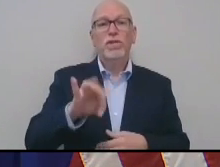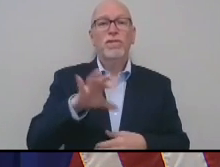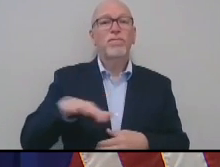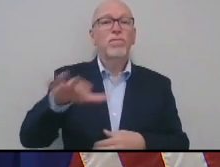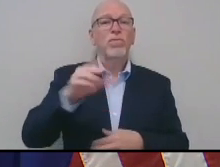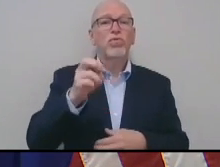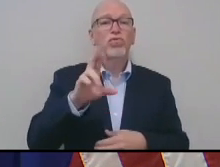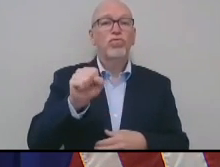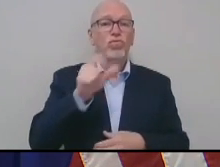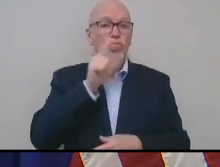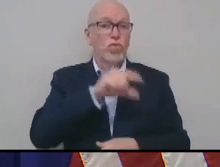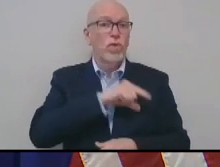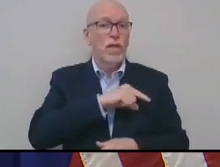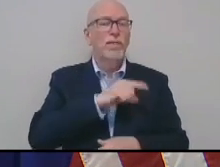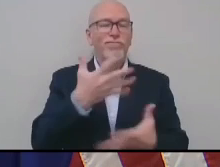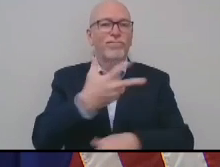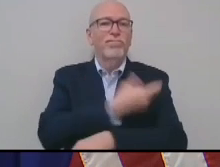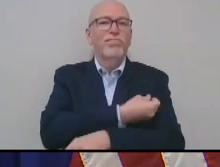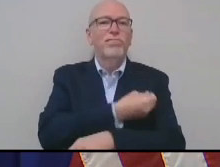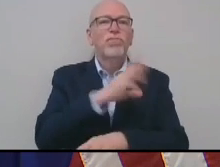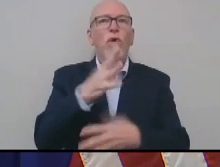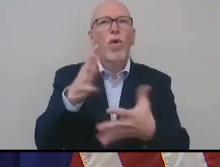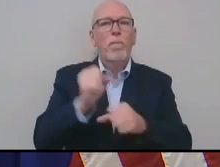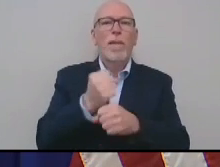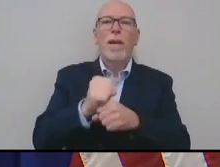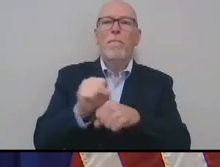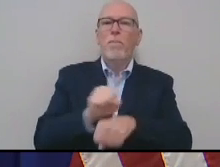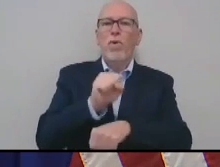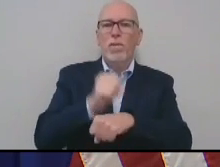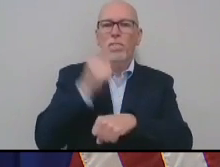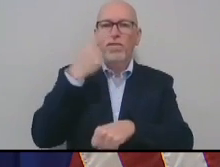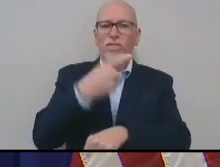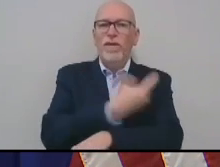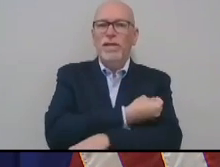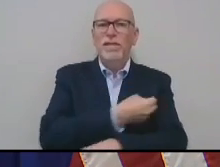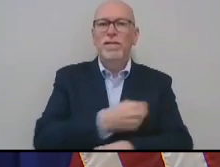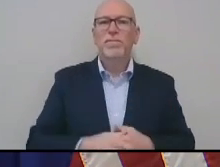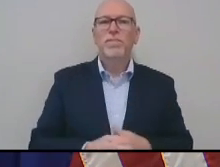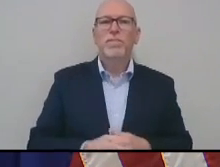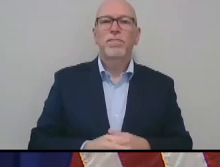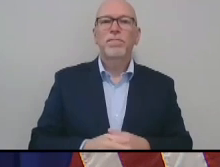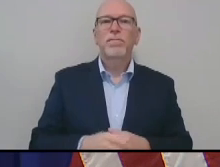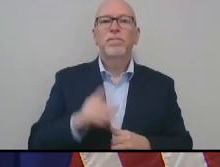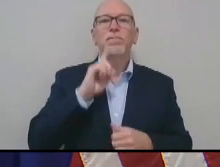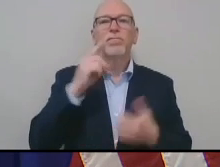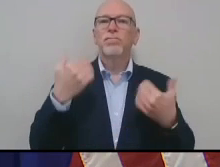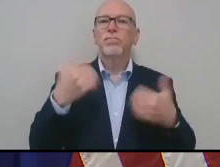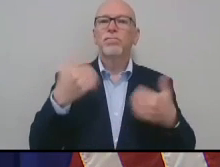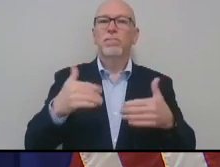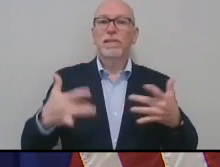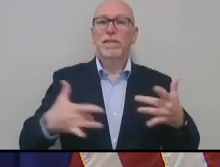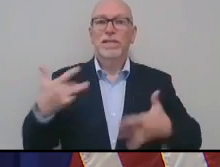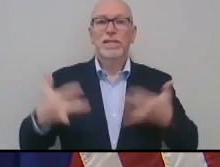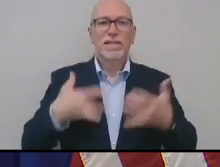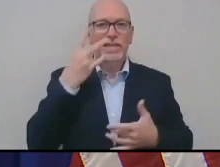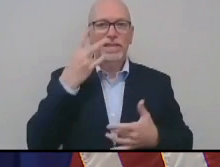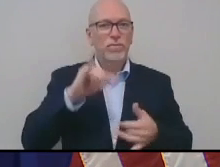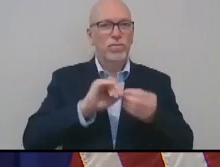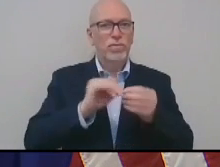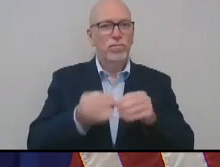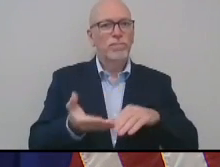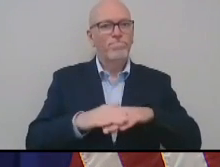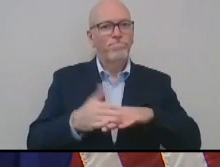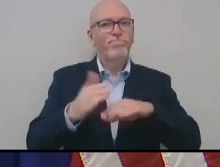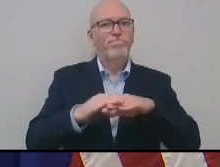are vaccinated or have made an appointment to receive a vaccine. It's incredibly exciting to see those numbers increase.